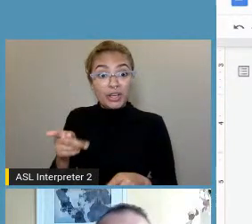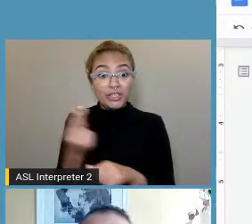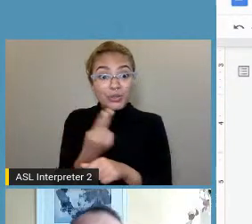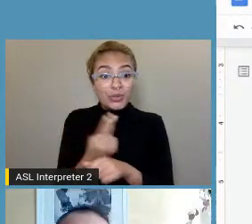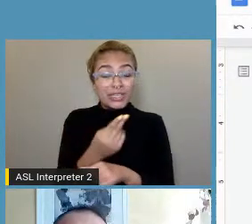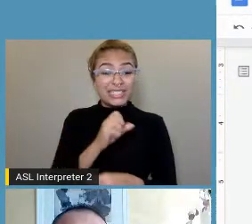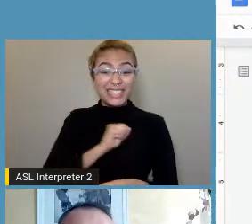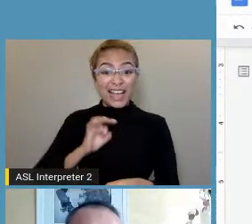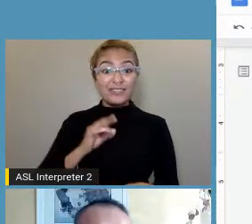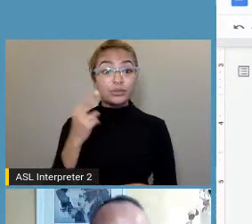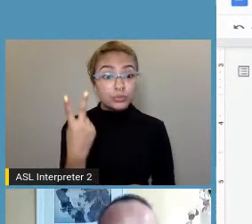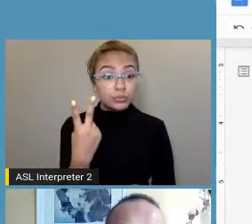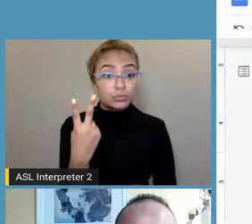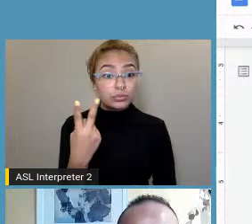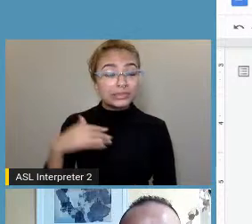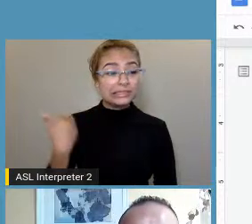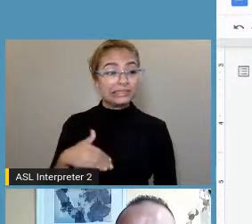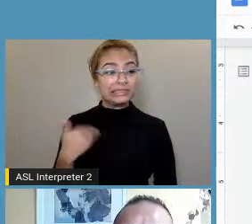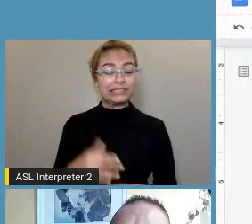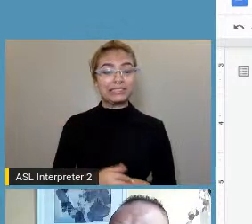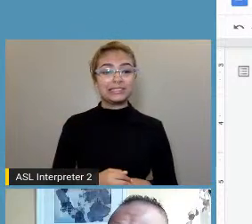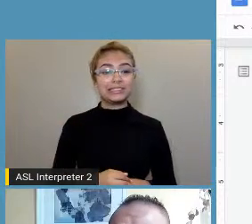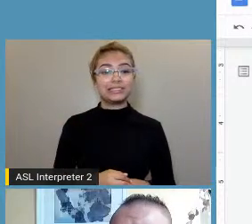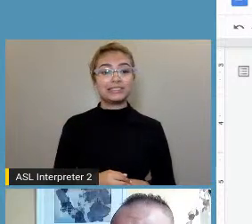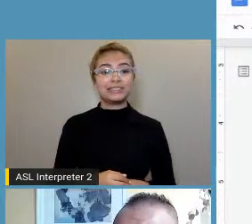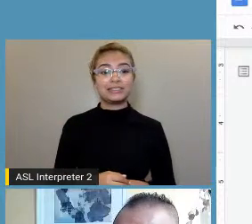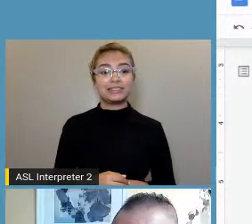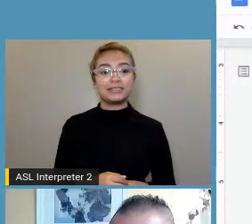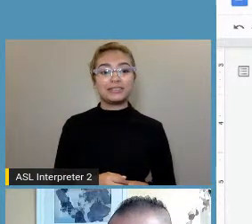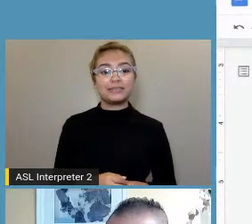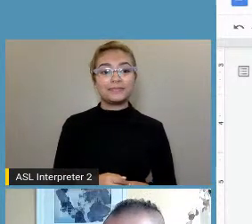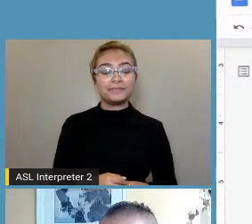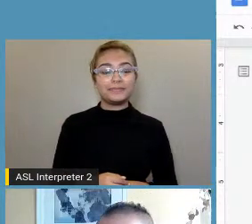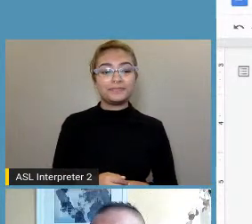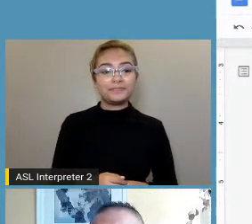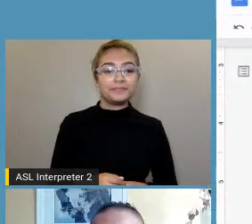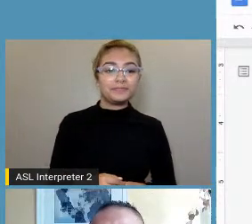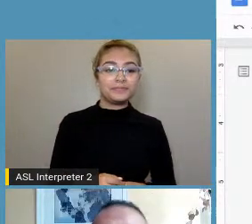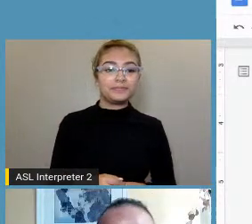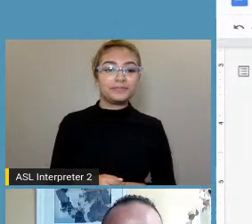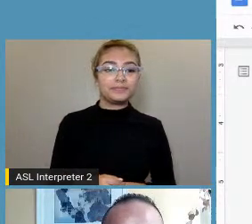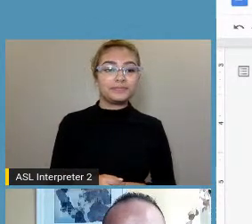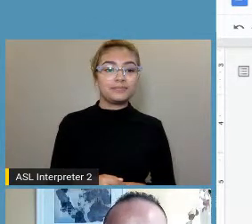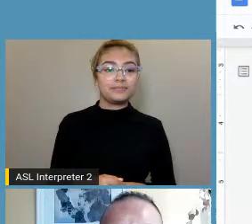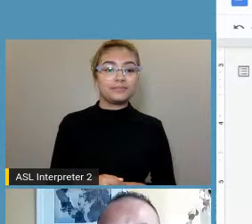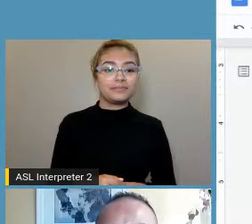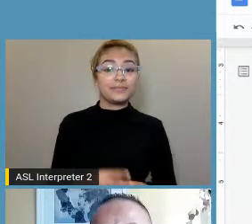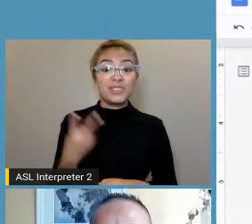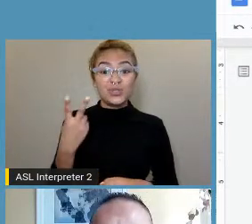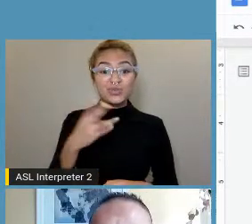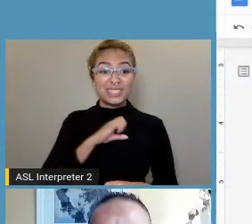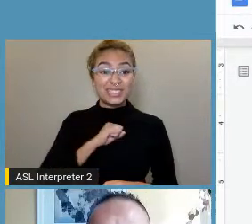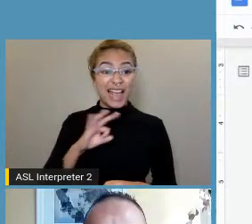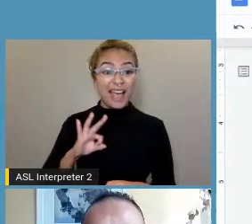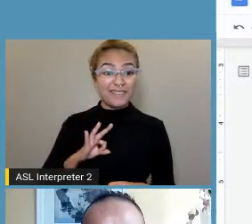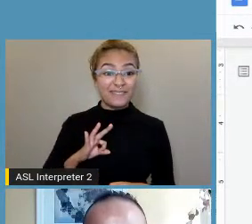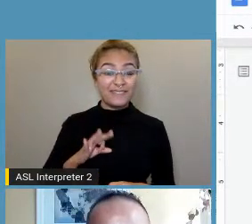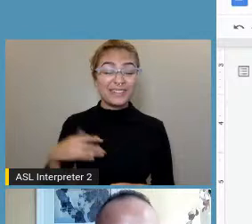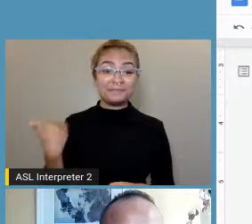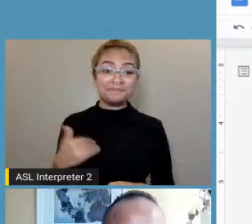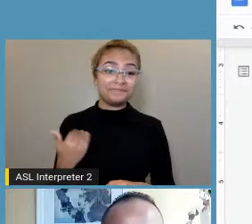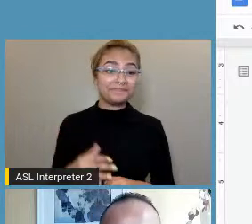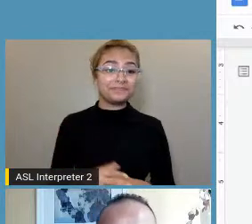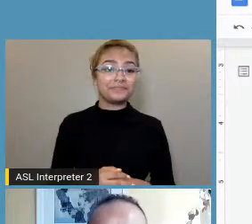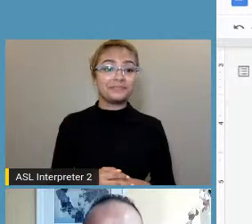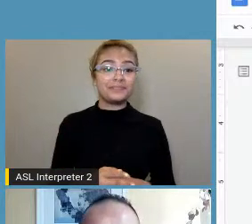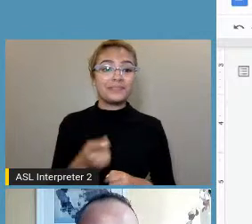was one of those up until, I would say, 2010, 2011. 2 staff. Franklin Odo, our